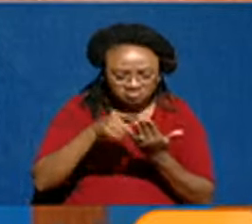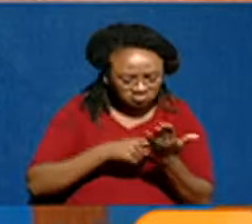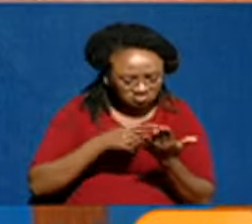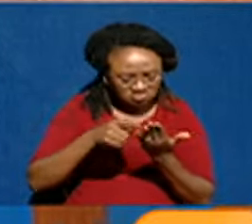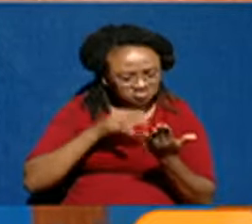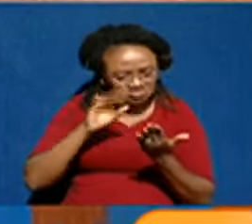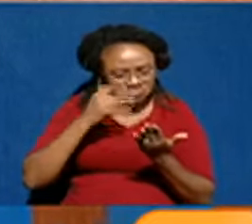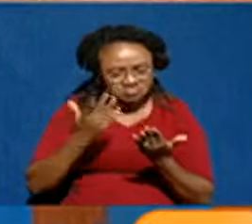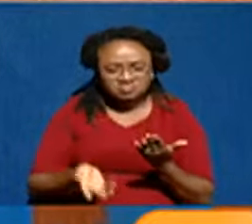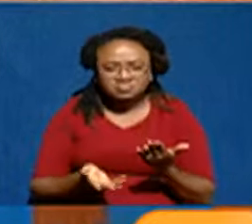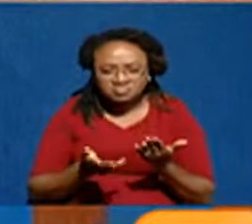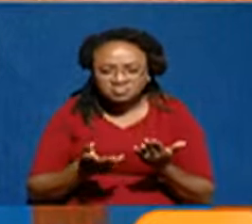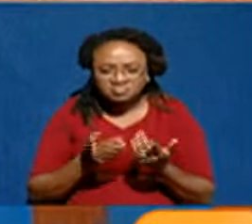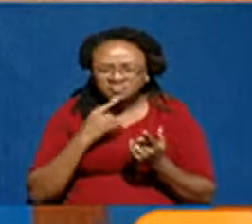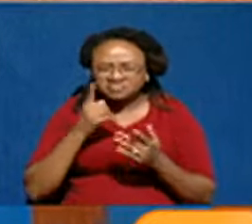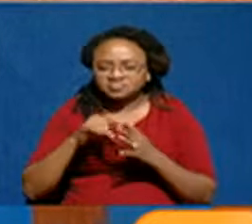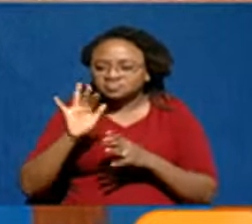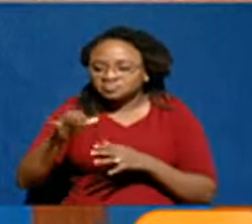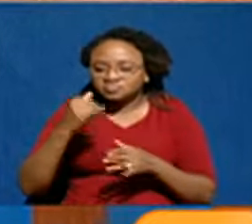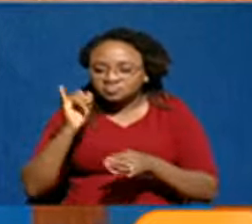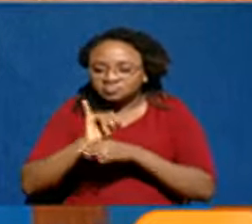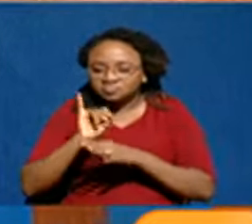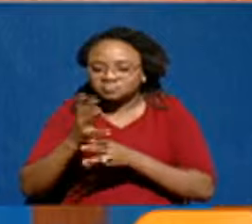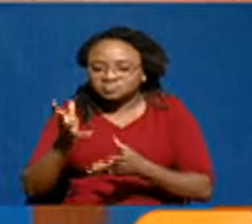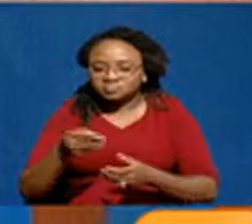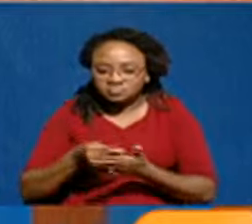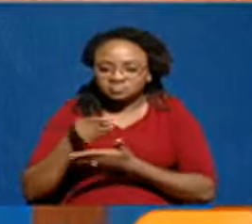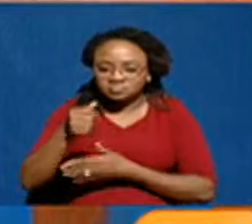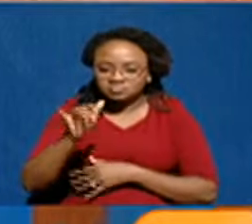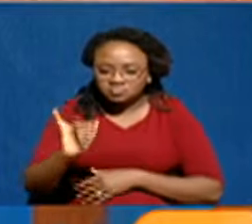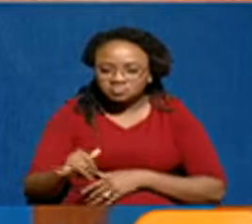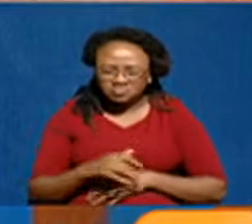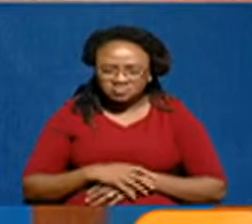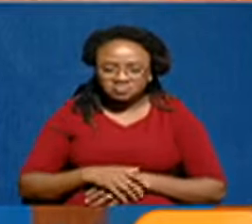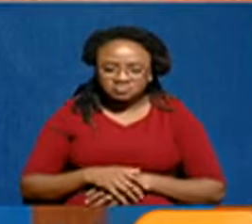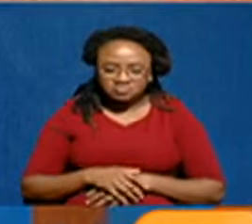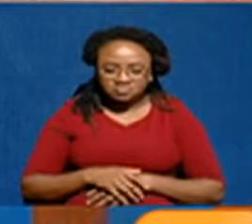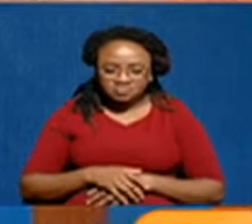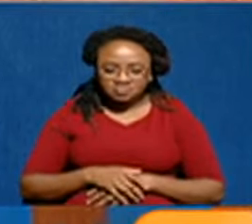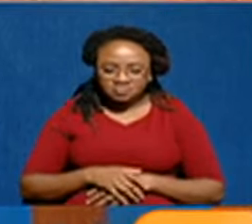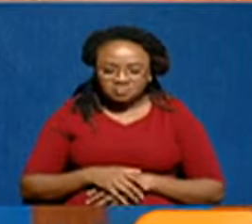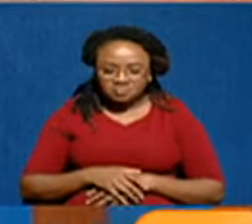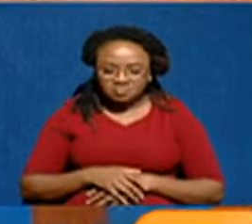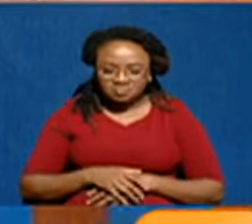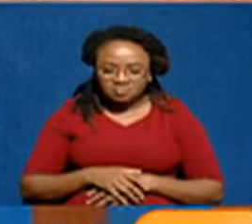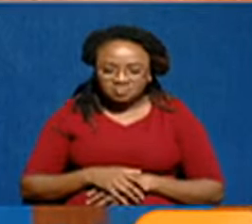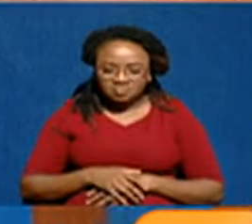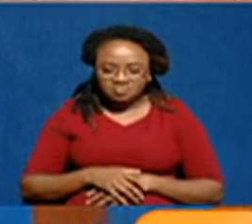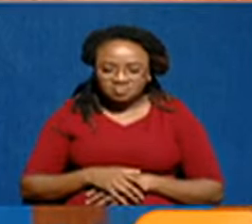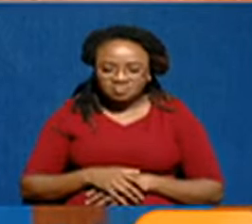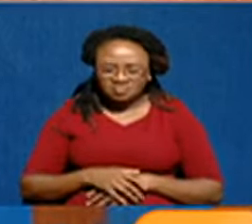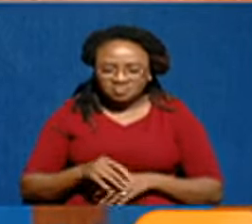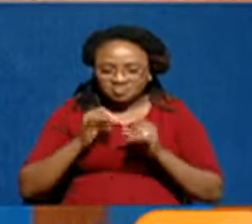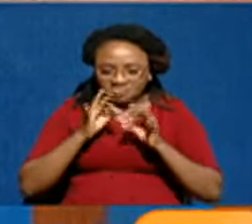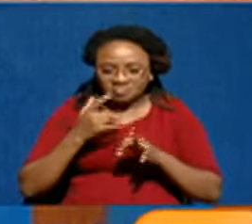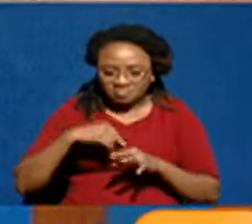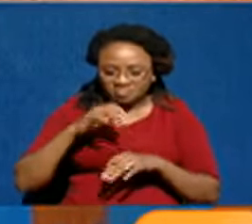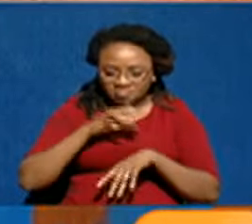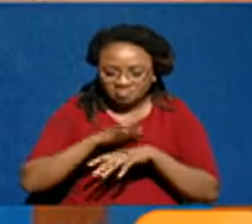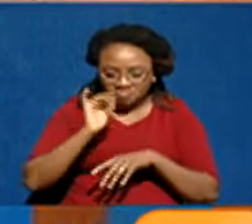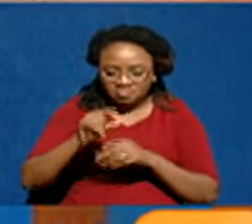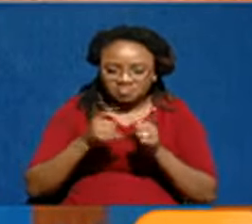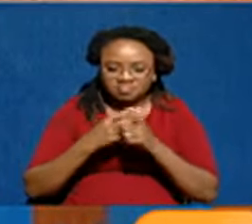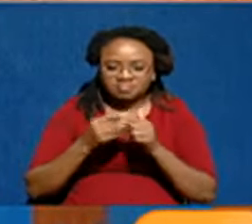that now this is what your interns are supposed to be earning. And so if we're able to get that plus now the career